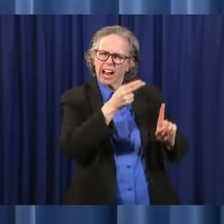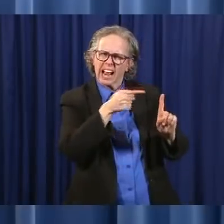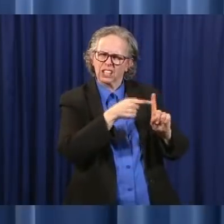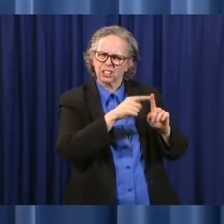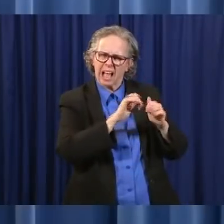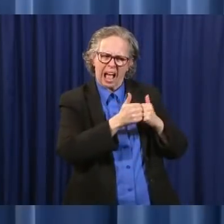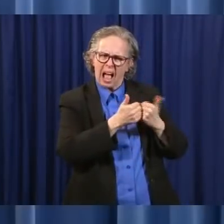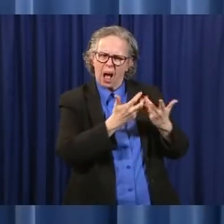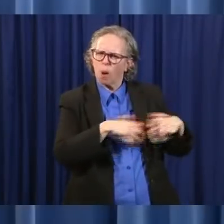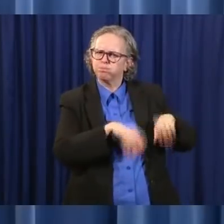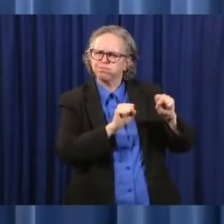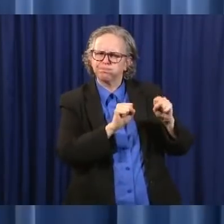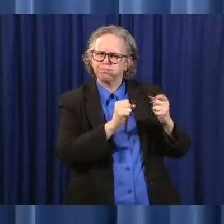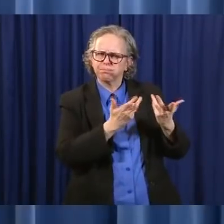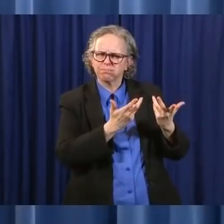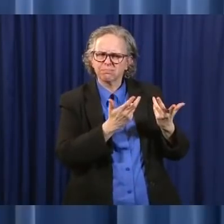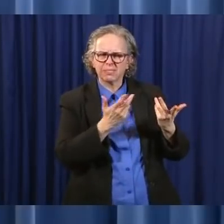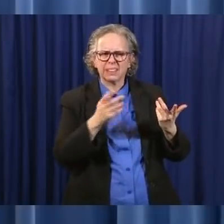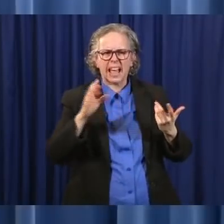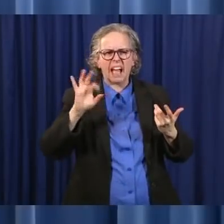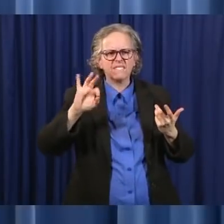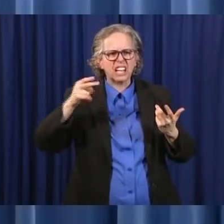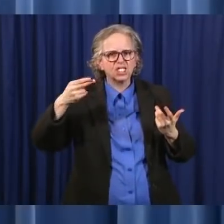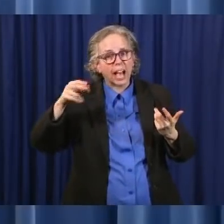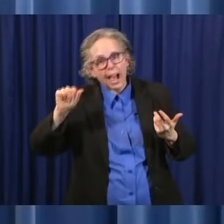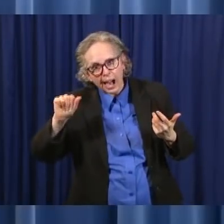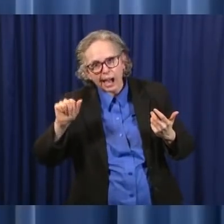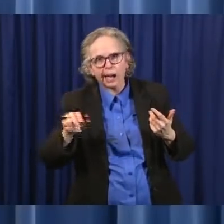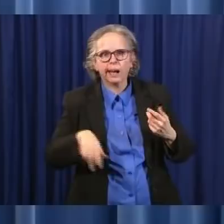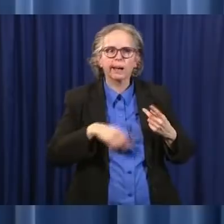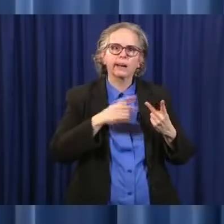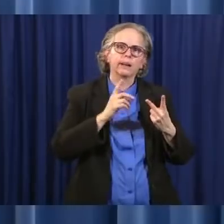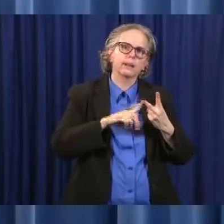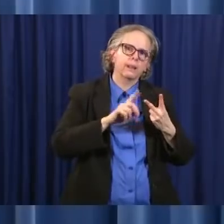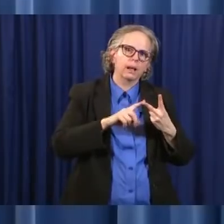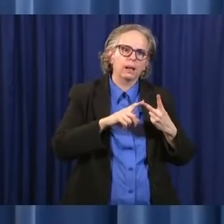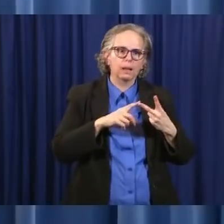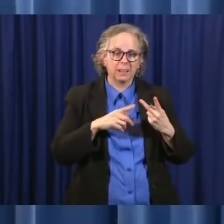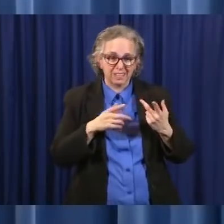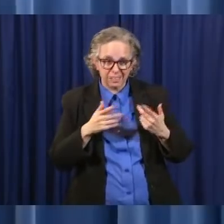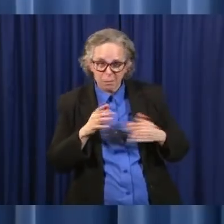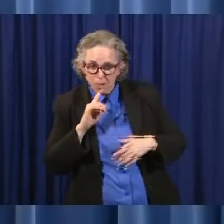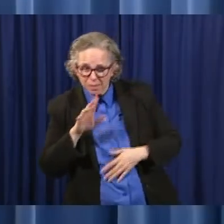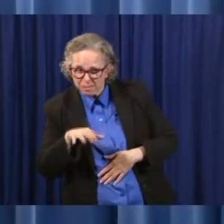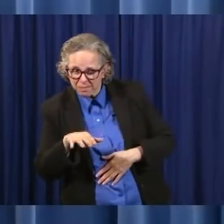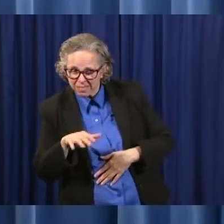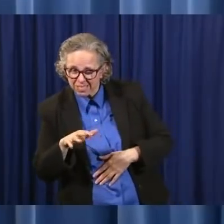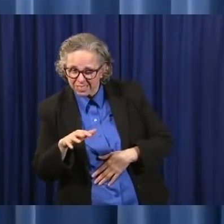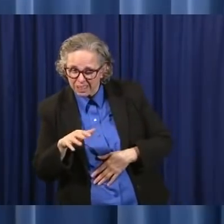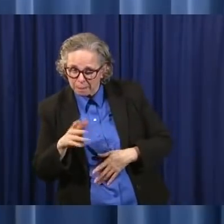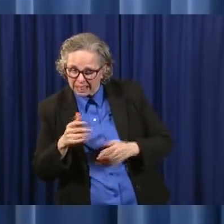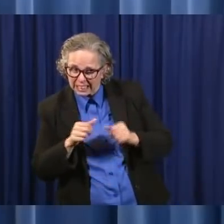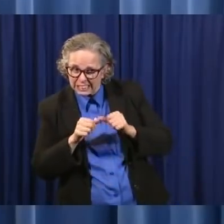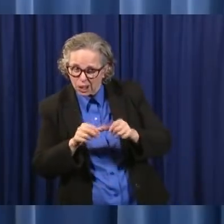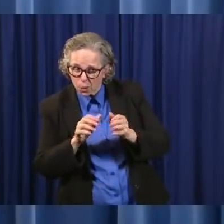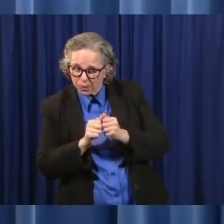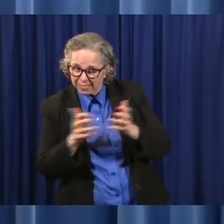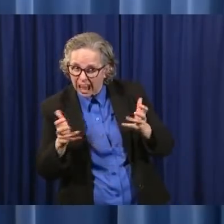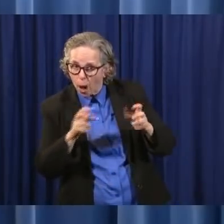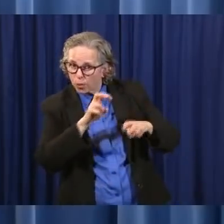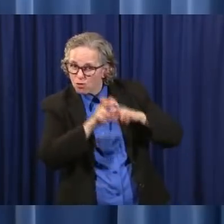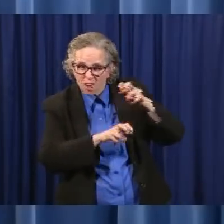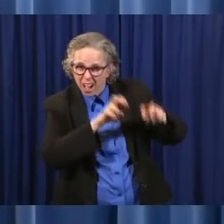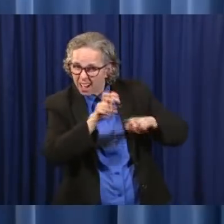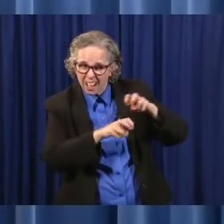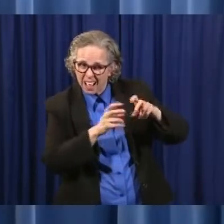part of that, and the junior fair side of that. Looking at going on without those rides, without those inspectors, correct?